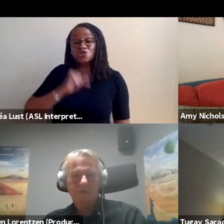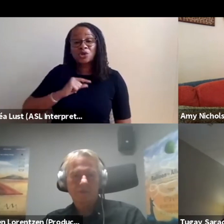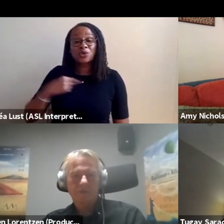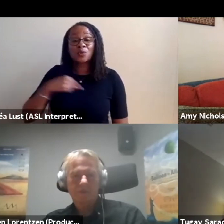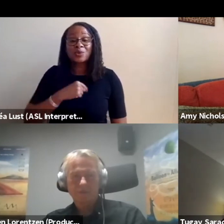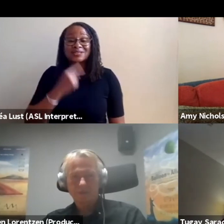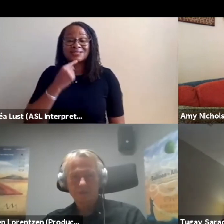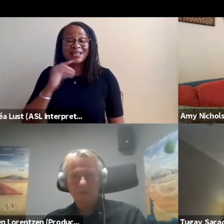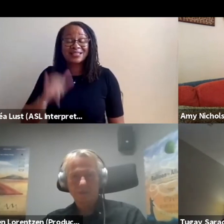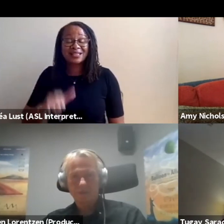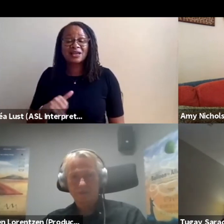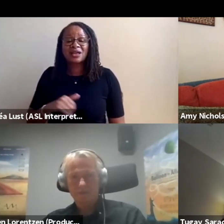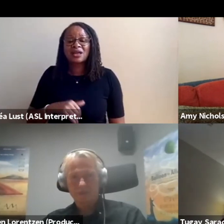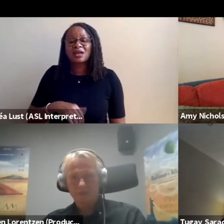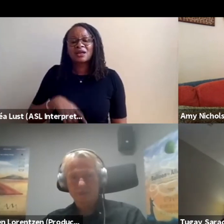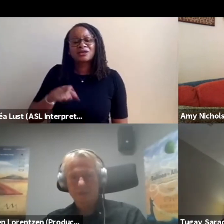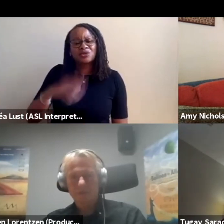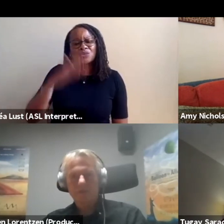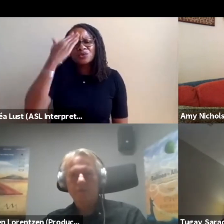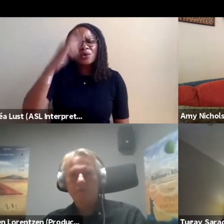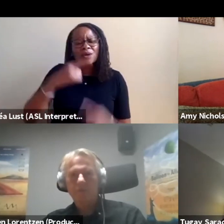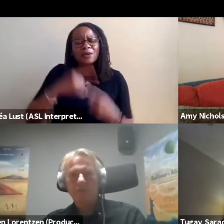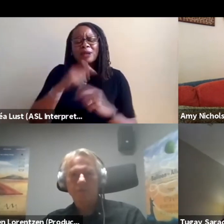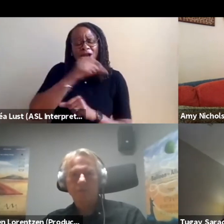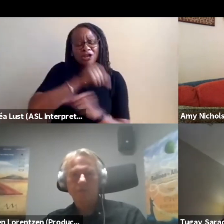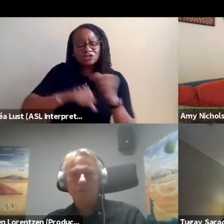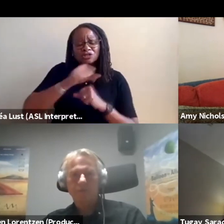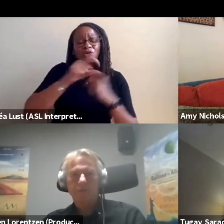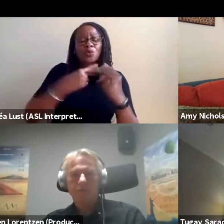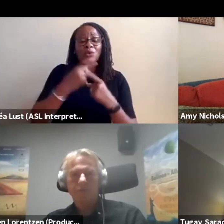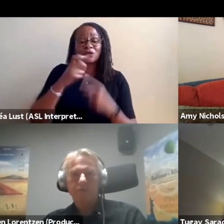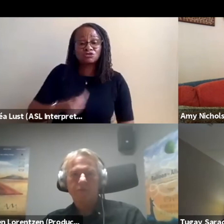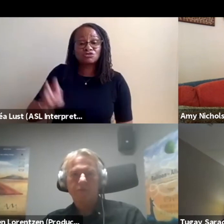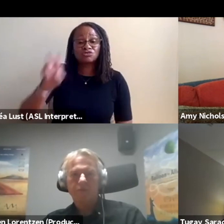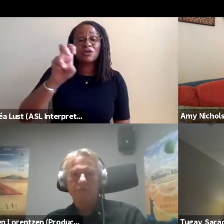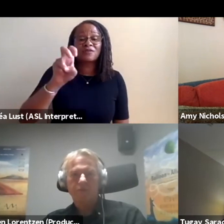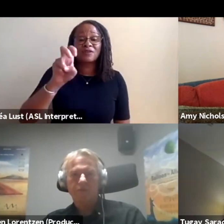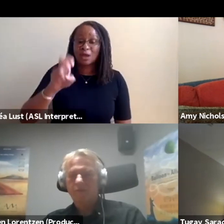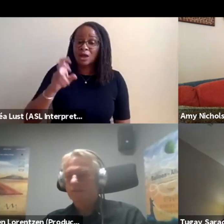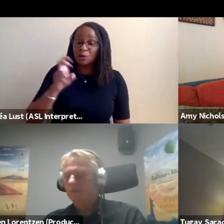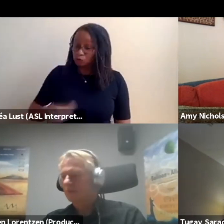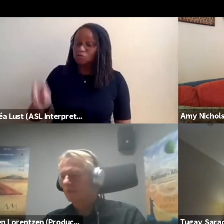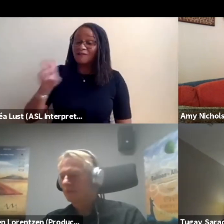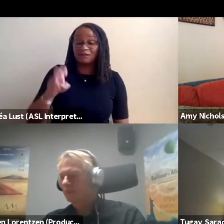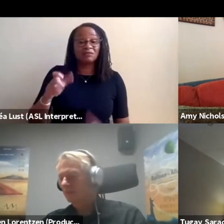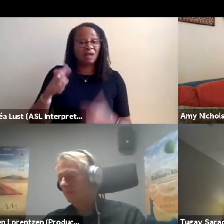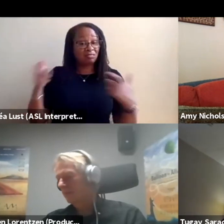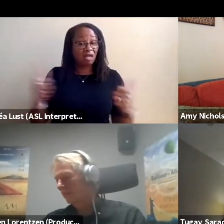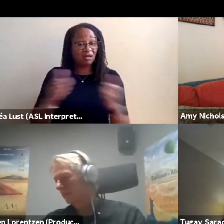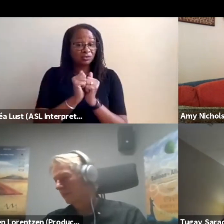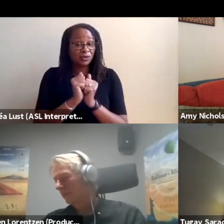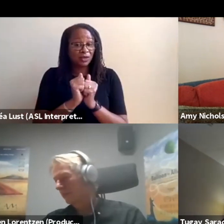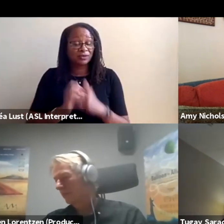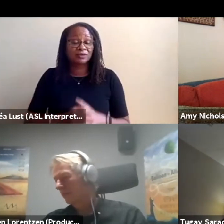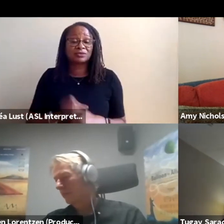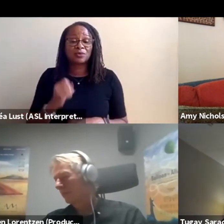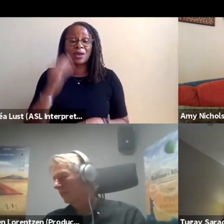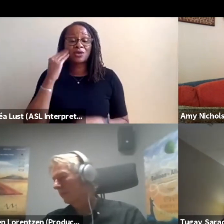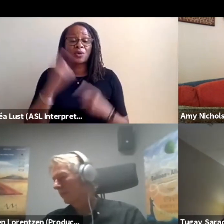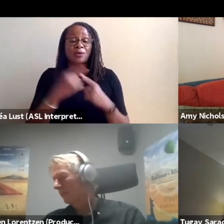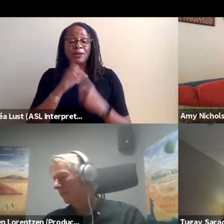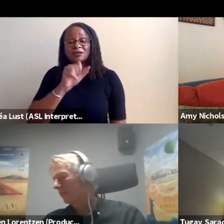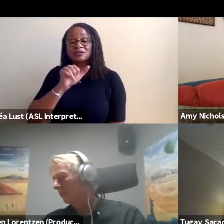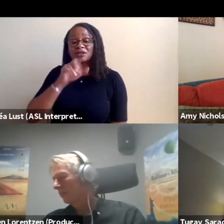really, you know about each other when you travel. And we traveled a lot. And so I know about Seyran. For